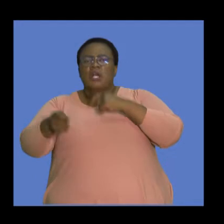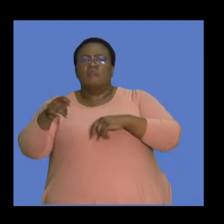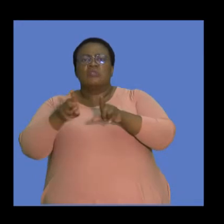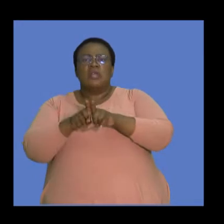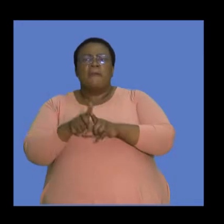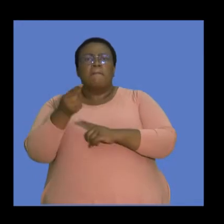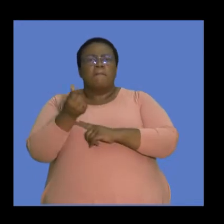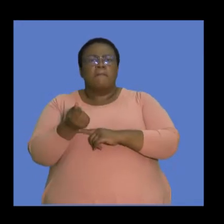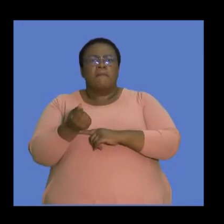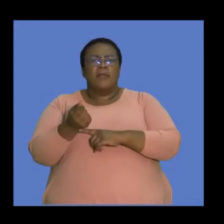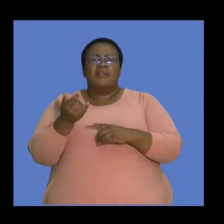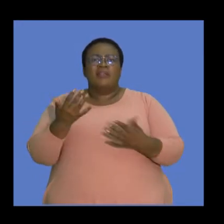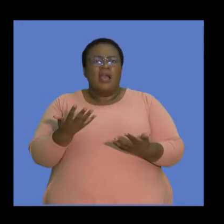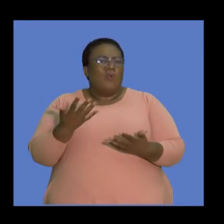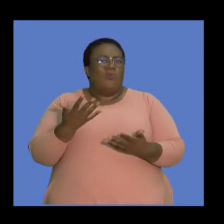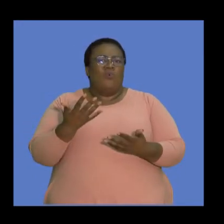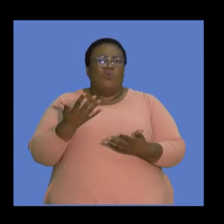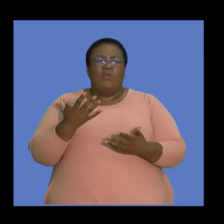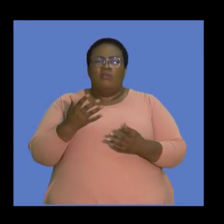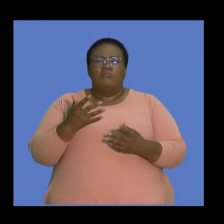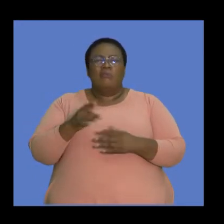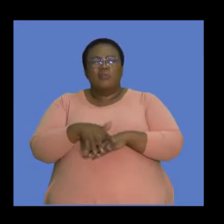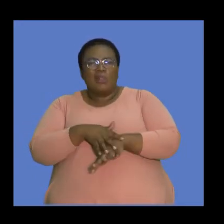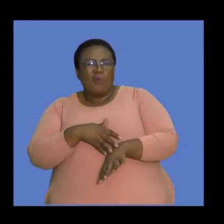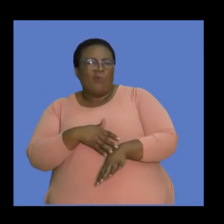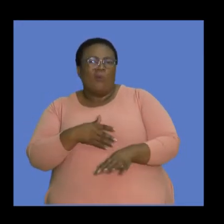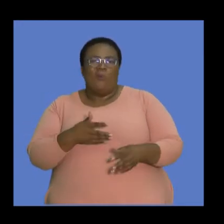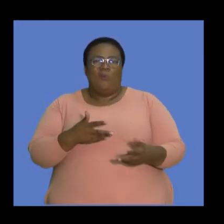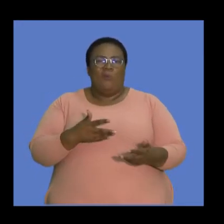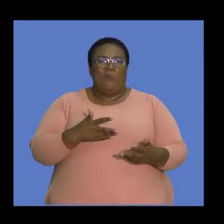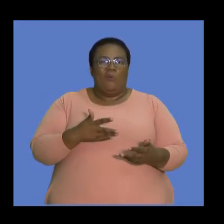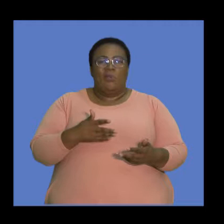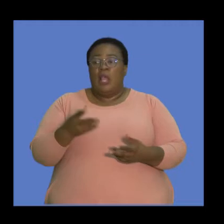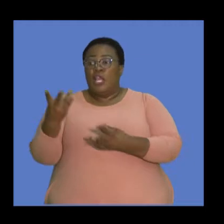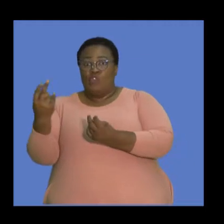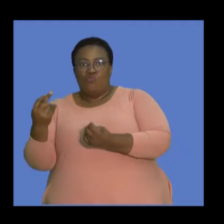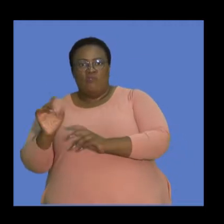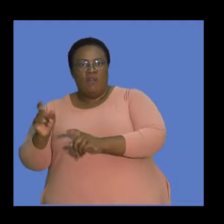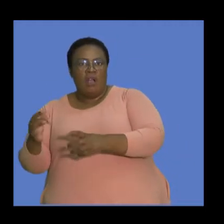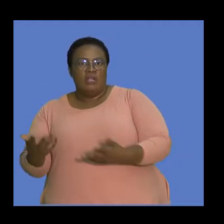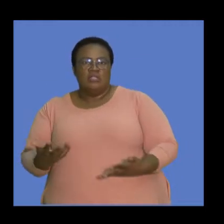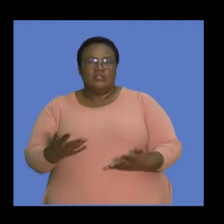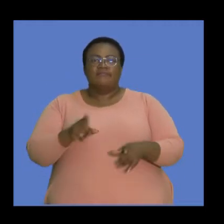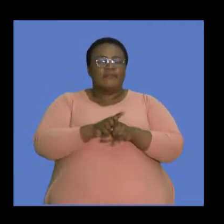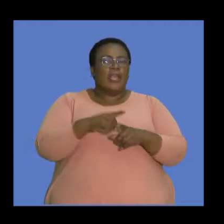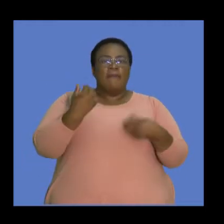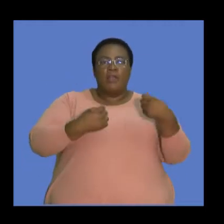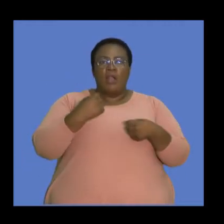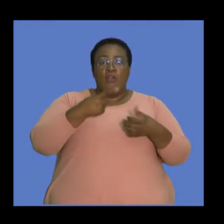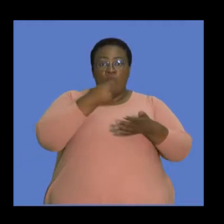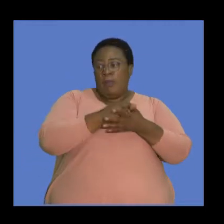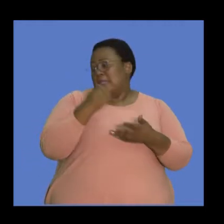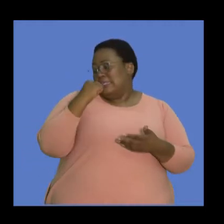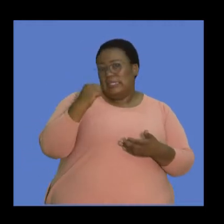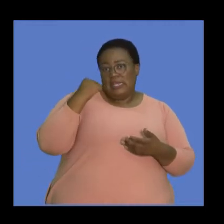it might now be a slower PC or something like that. Similarly with a car that you bought yesterday,